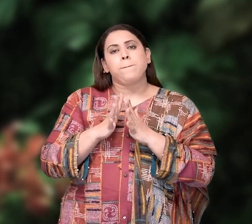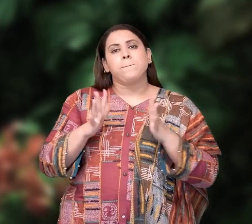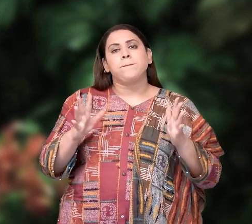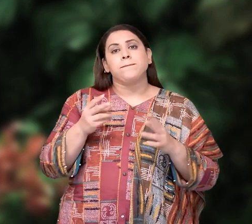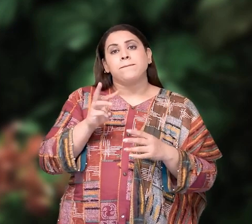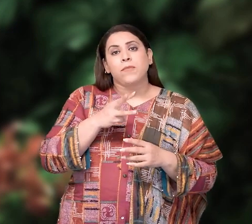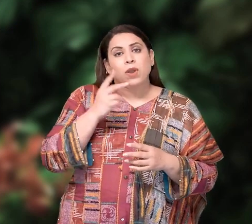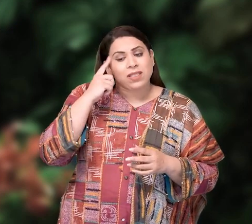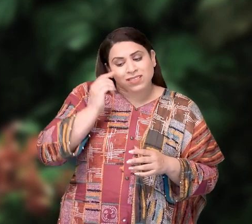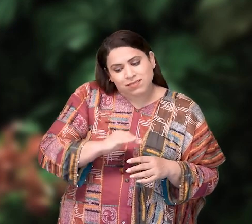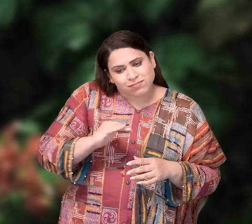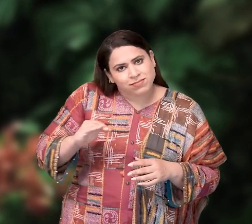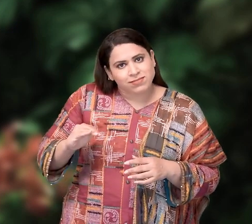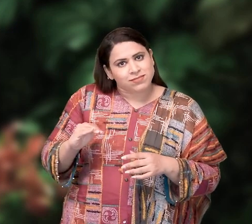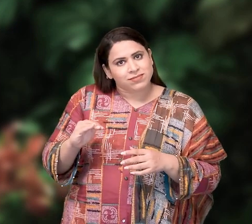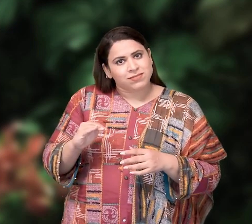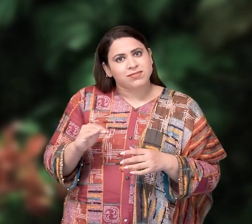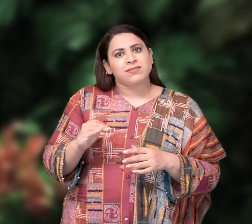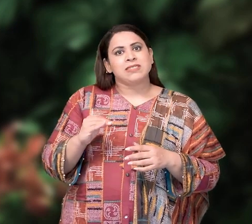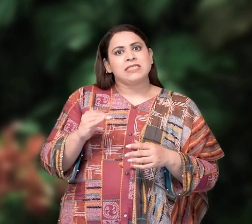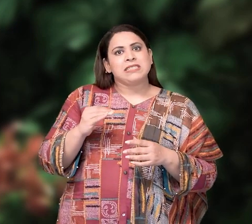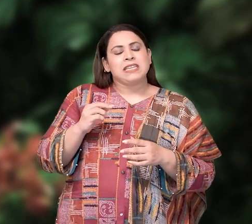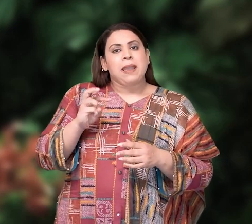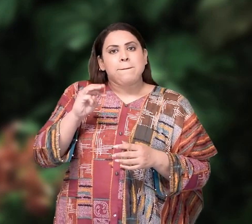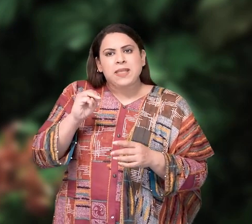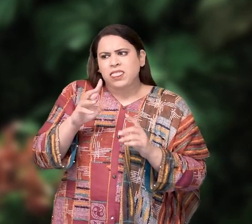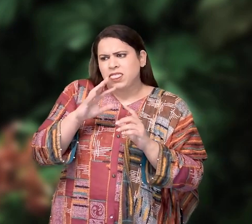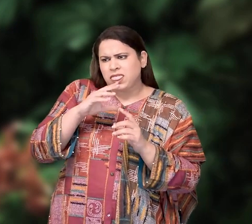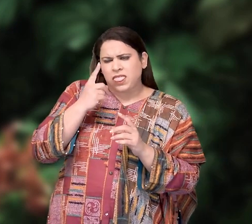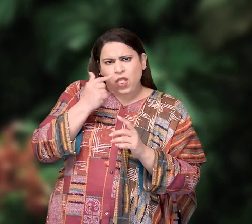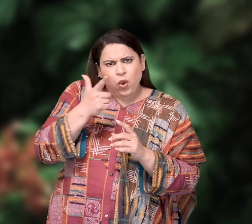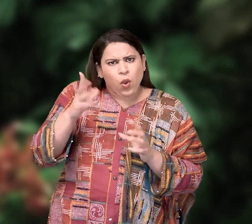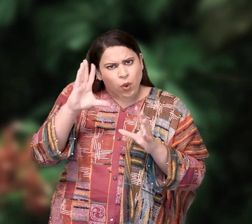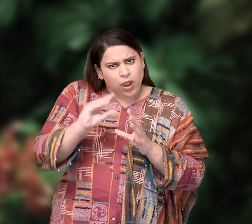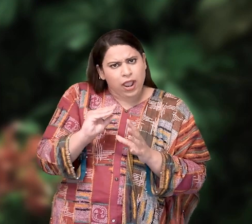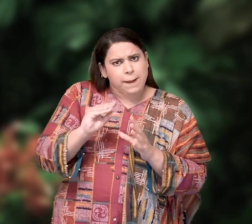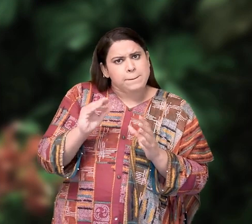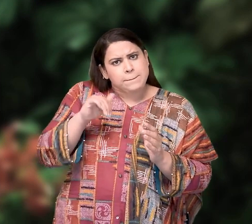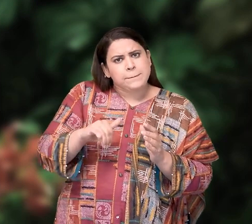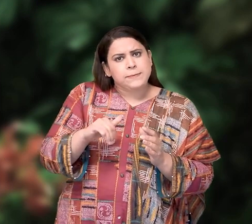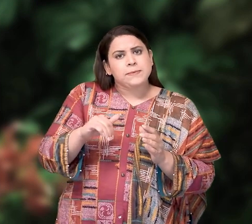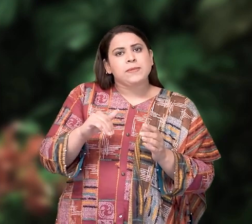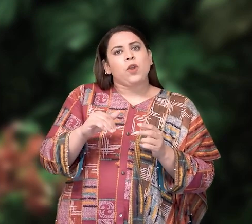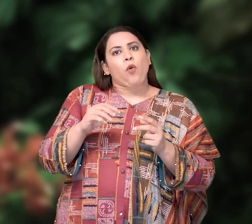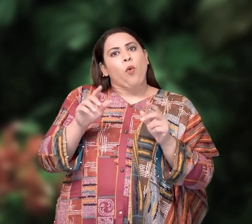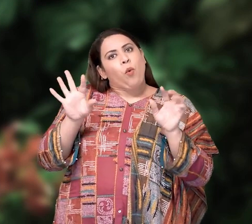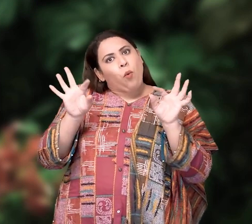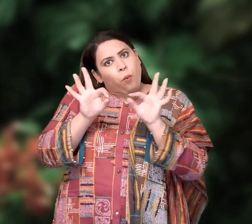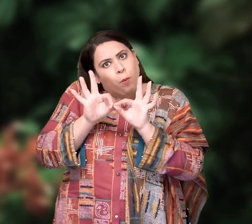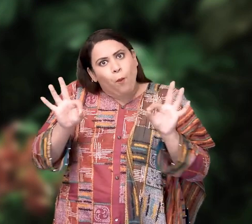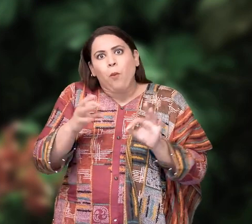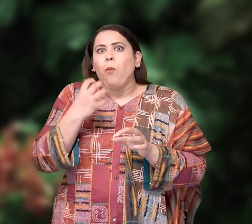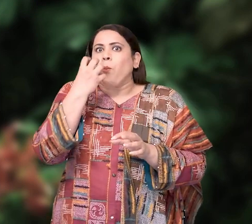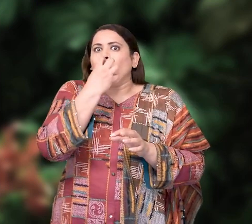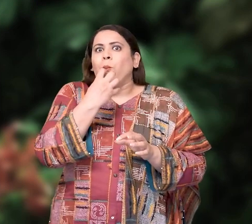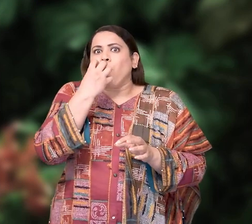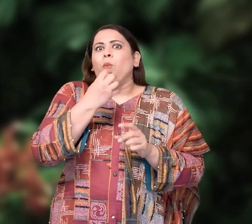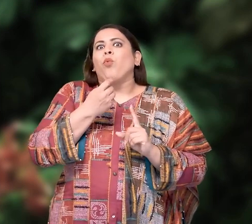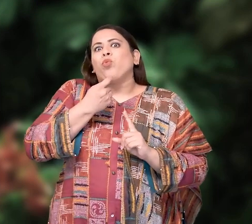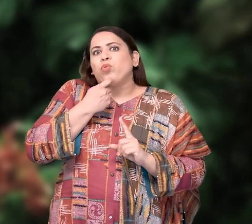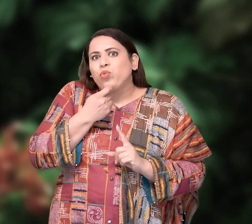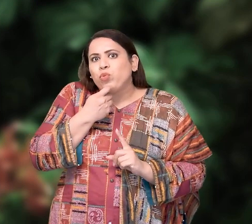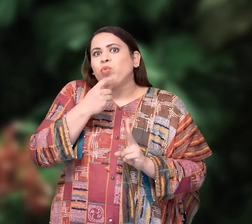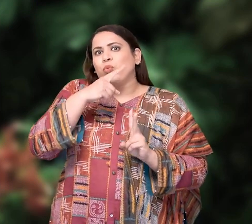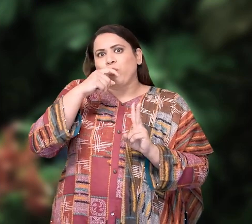lacking in those kids, and most of them were orphans, was the proper pronunciation of Urdu